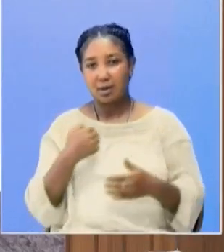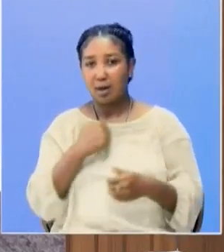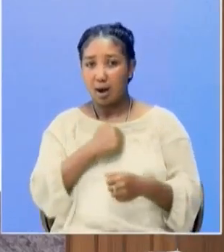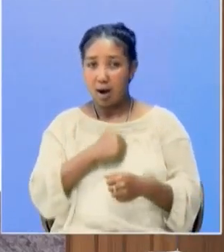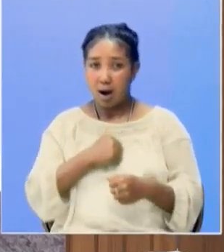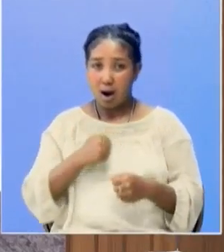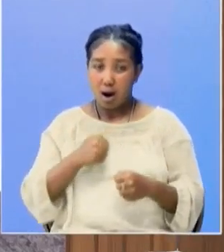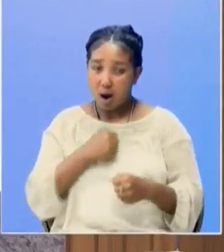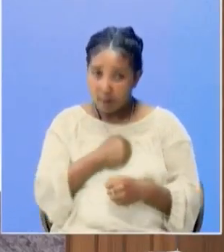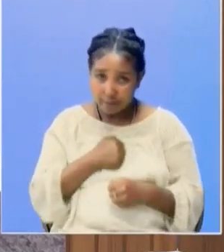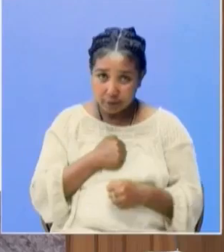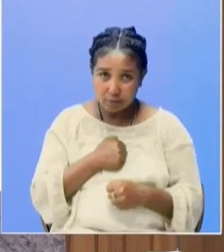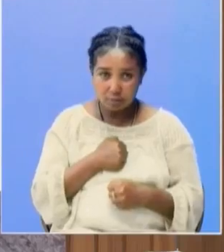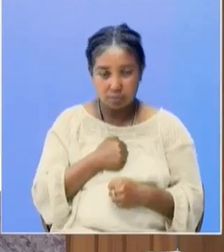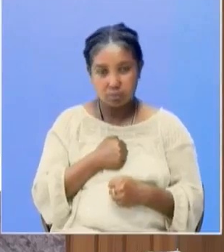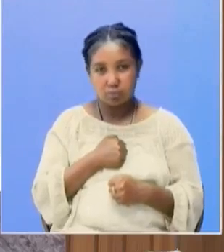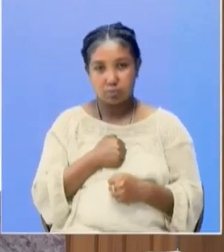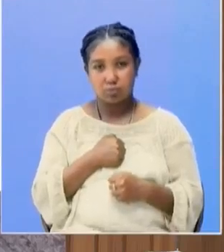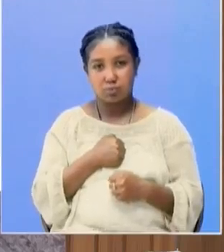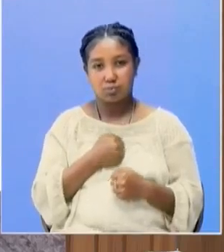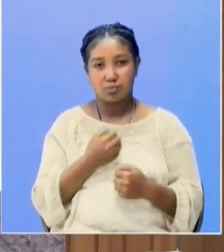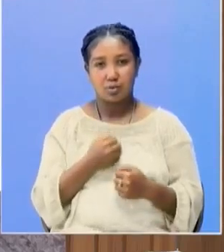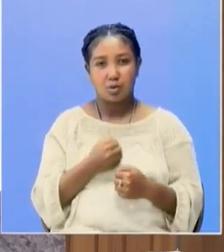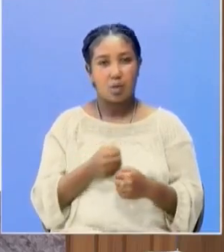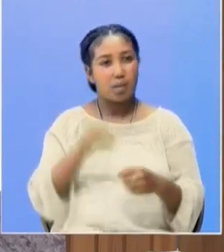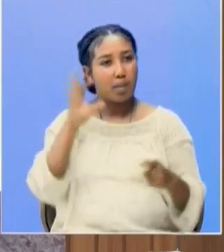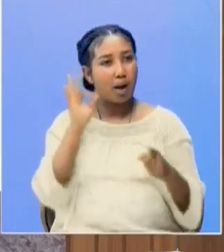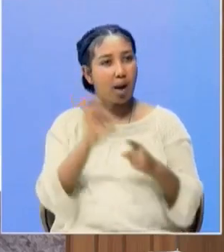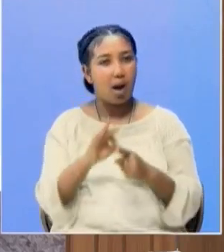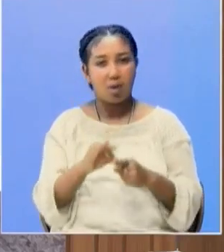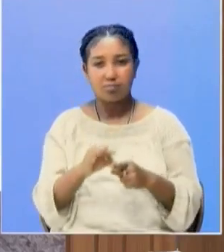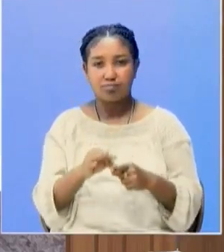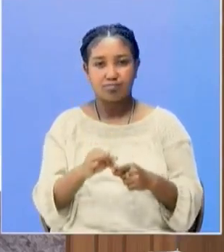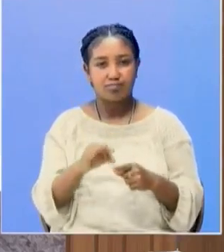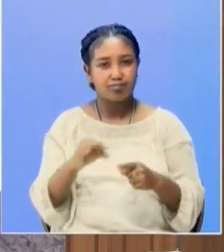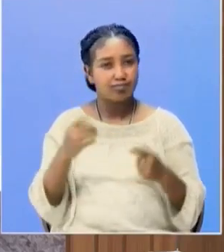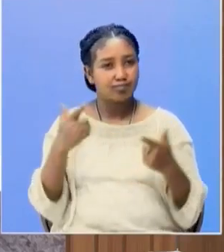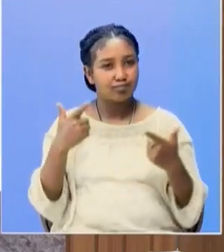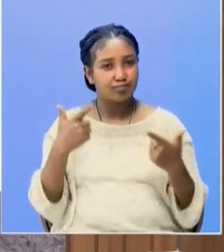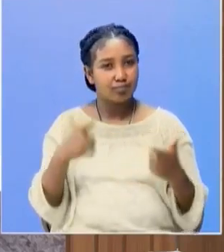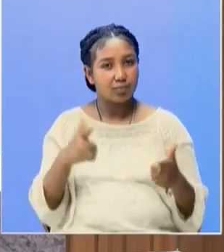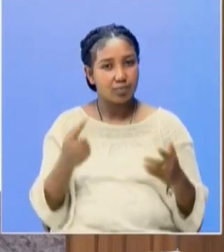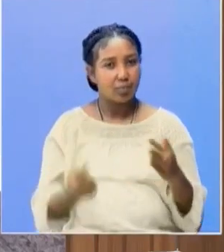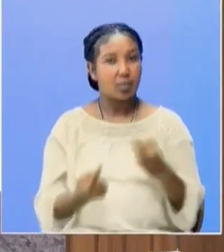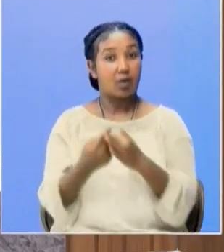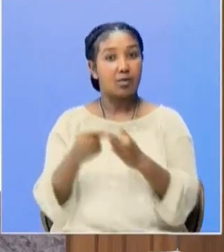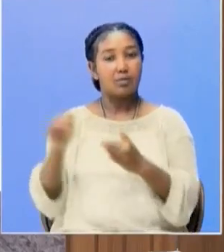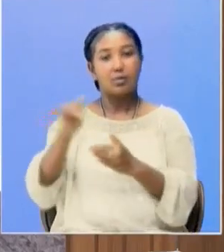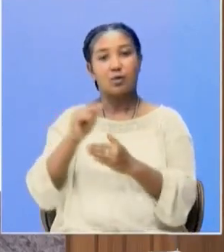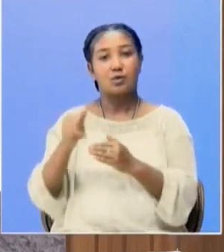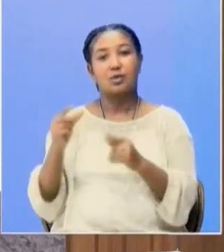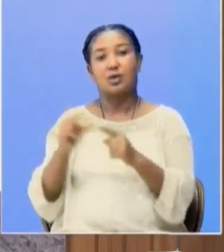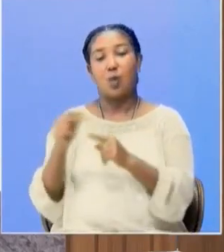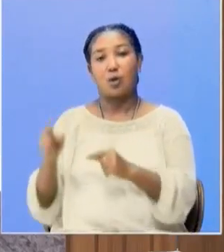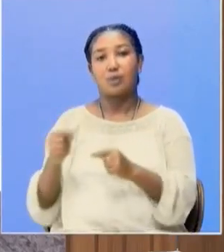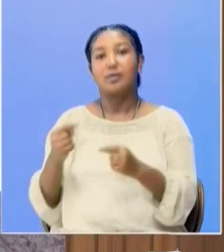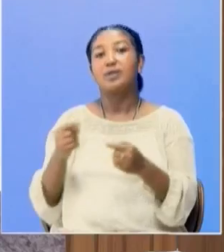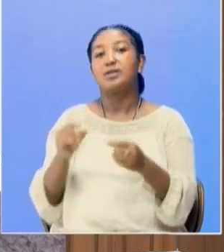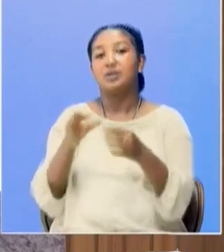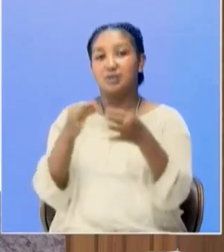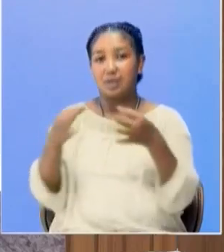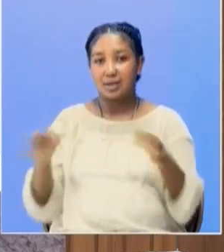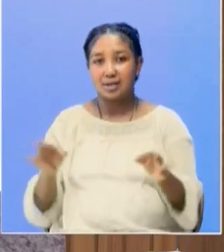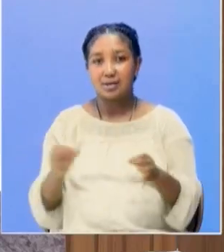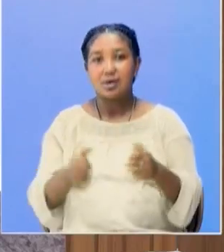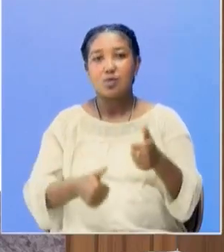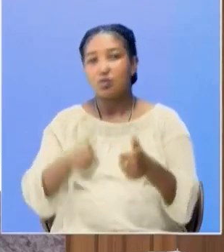happened without your plan or unknowingly, you can use such kinds of the words. So in this sentence,